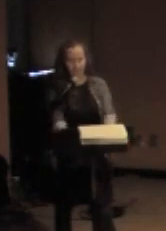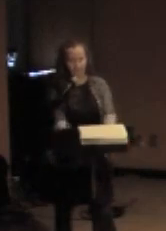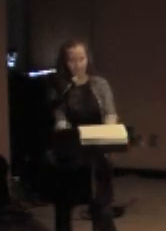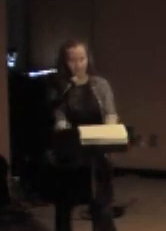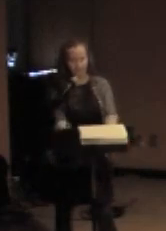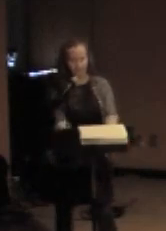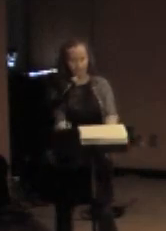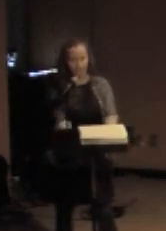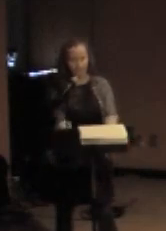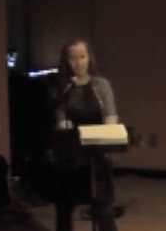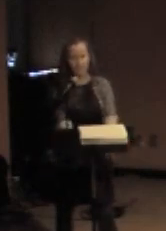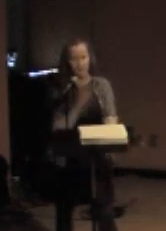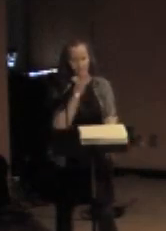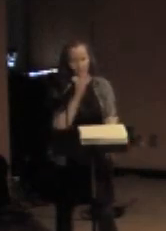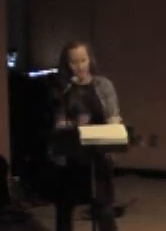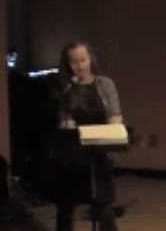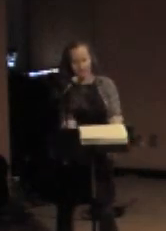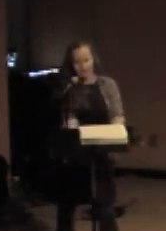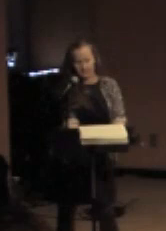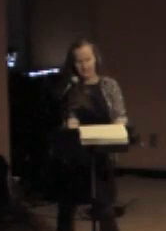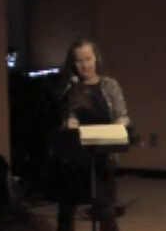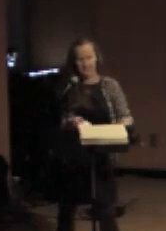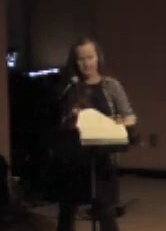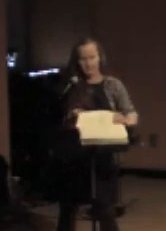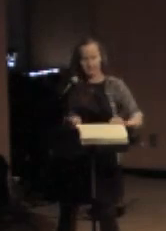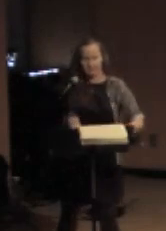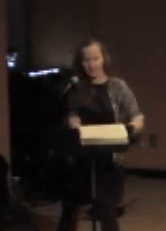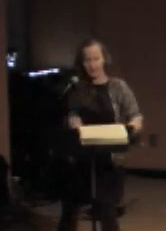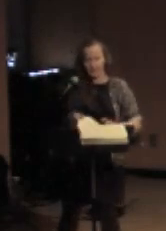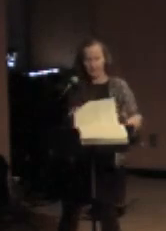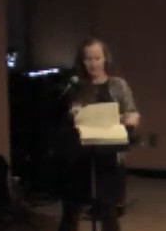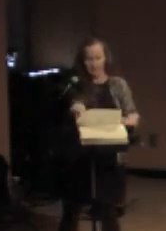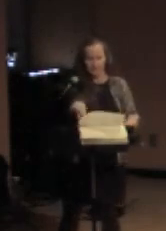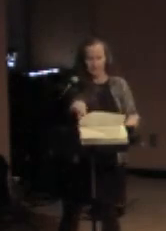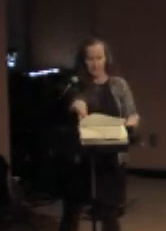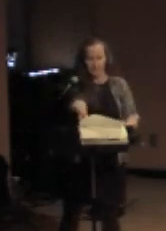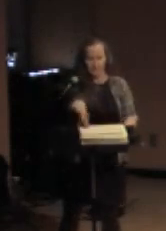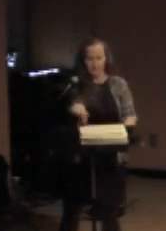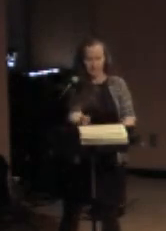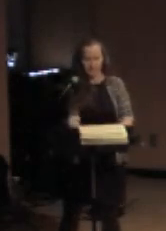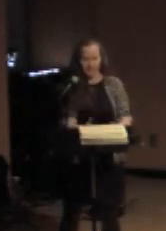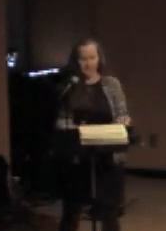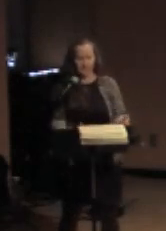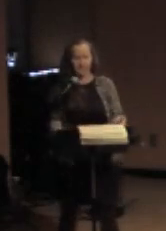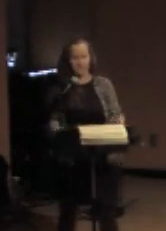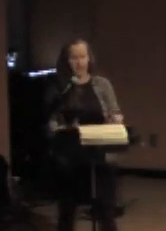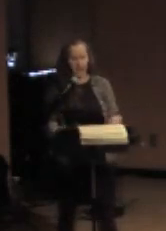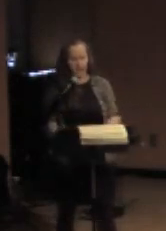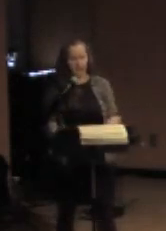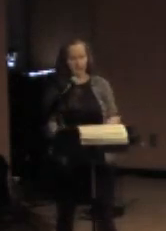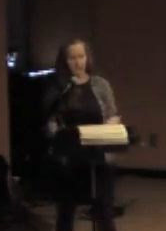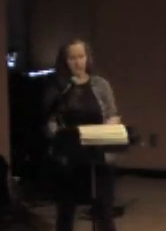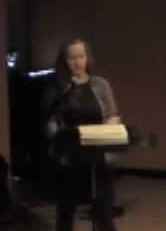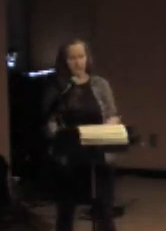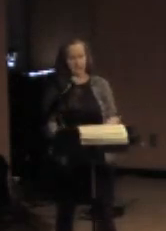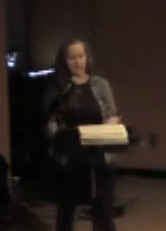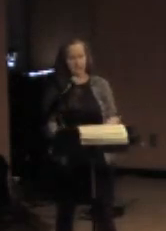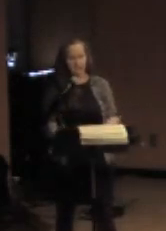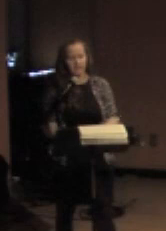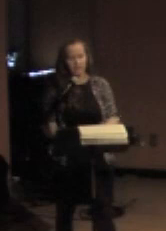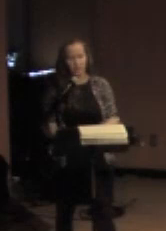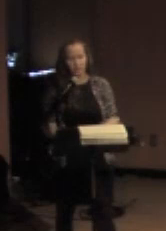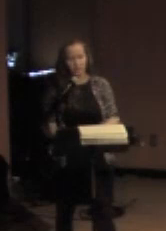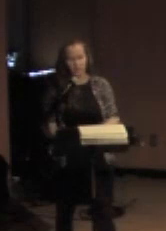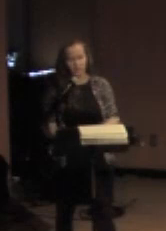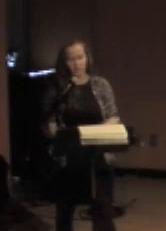least you can't just sit inside in any case I cannot handle sitting